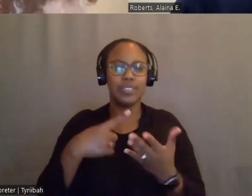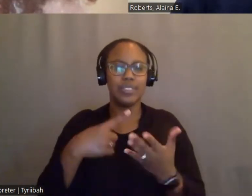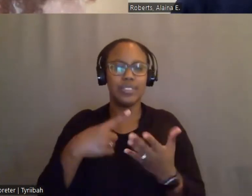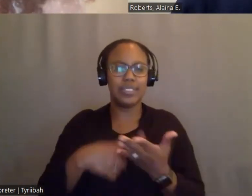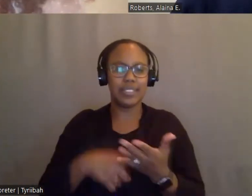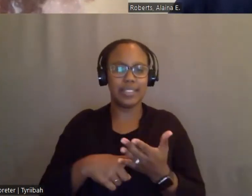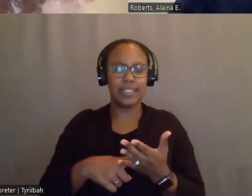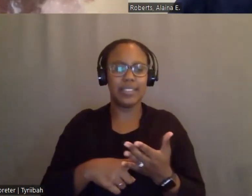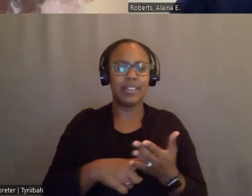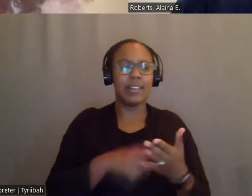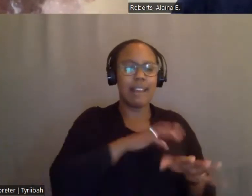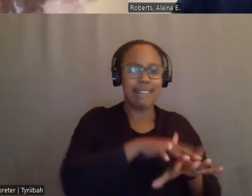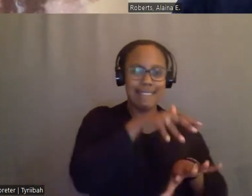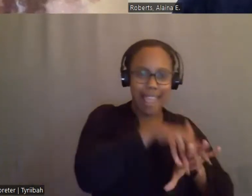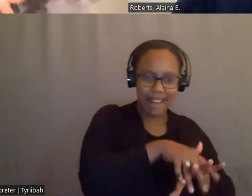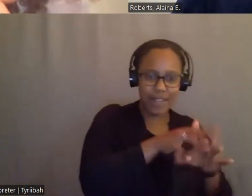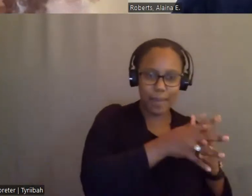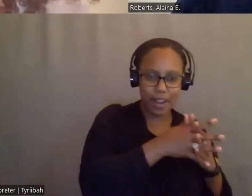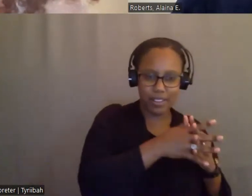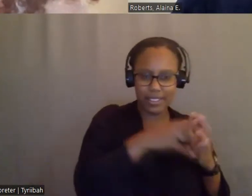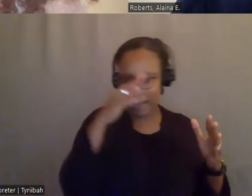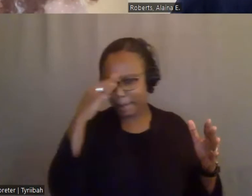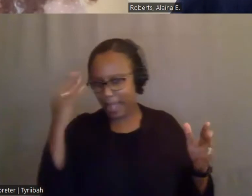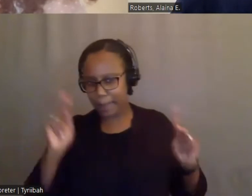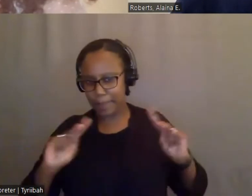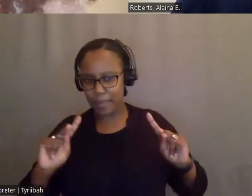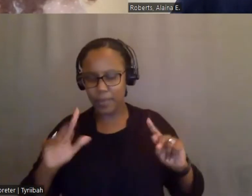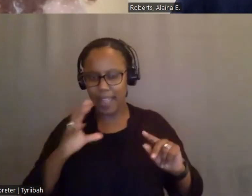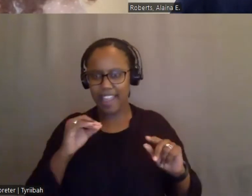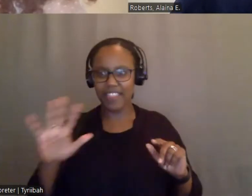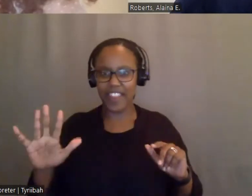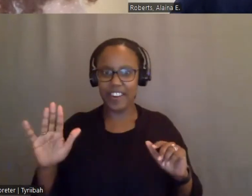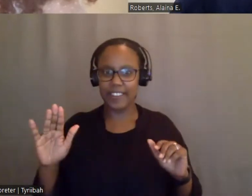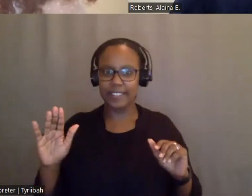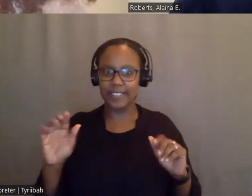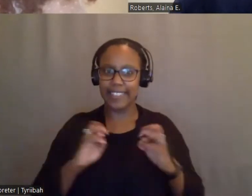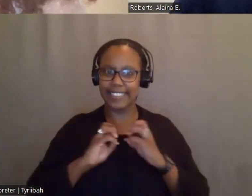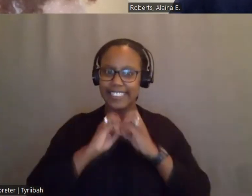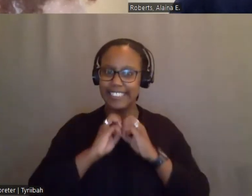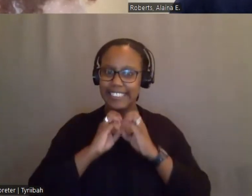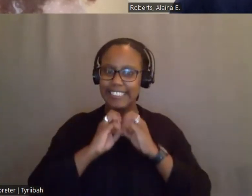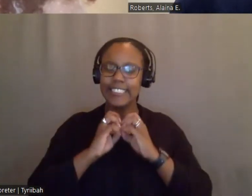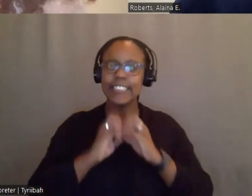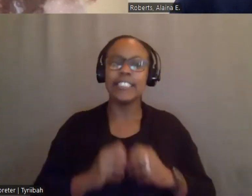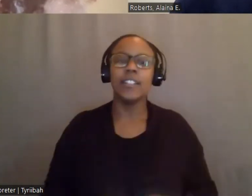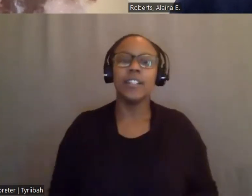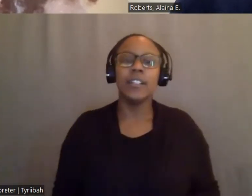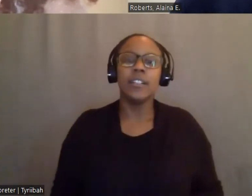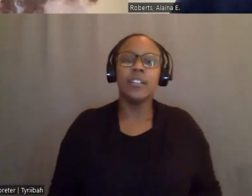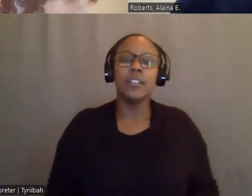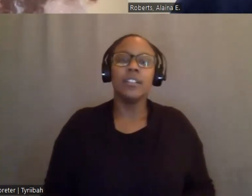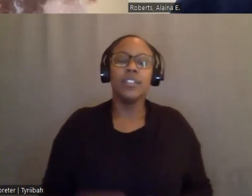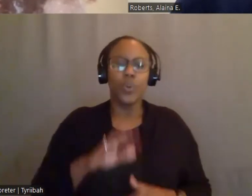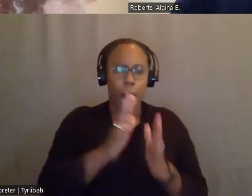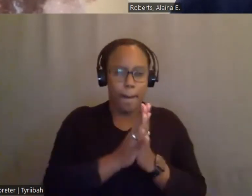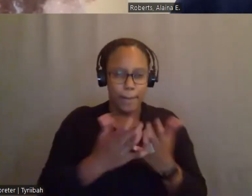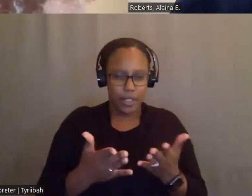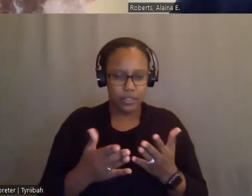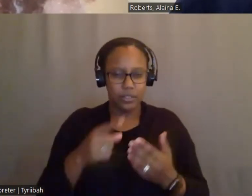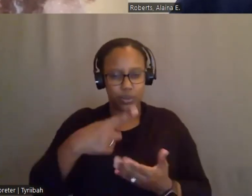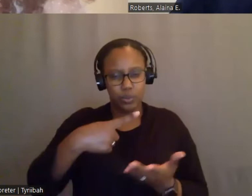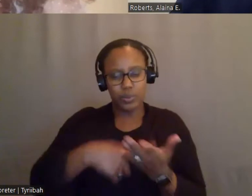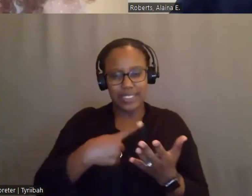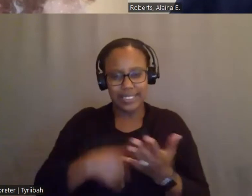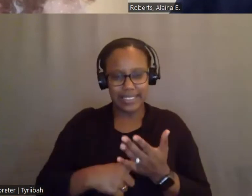and Black folks. And so in a chapter in your book, you write about the complexity of these interactions of